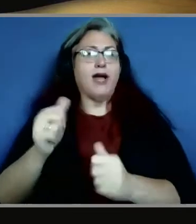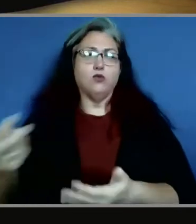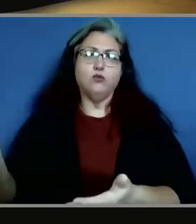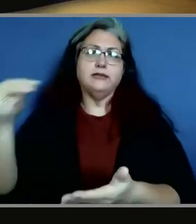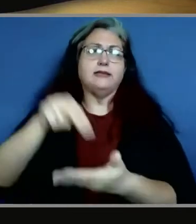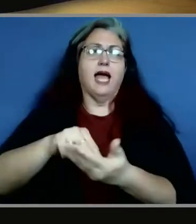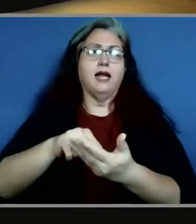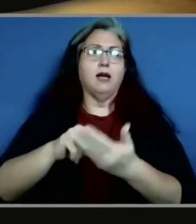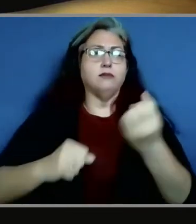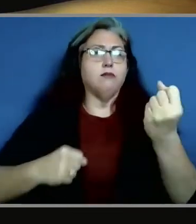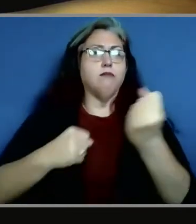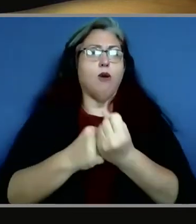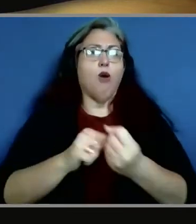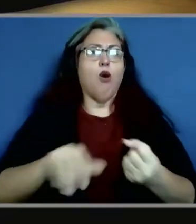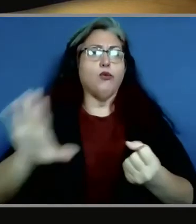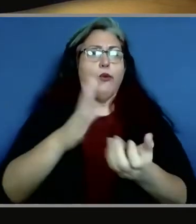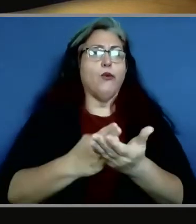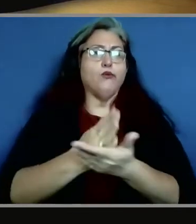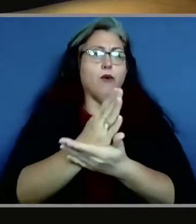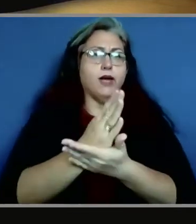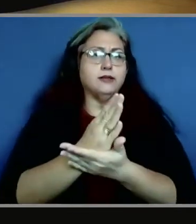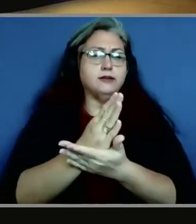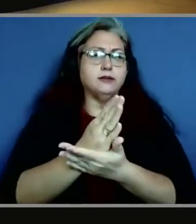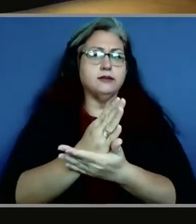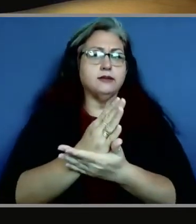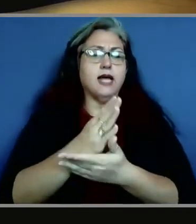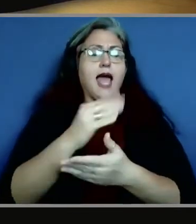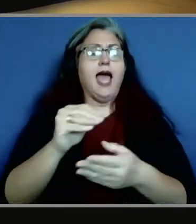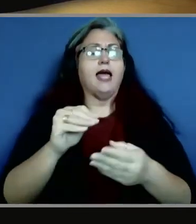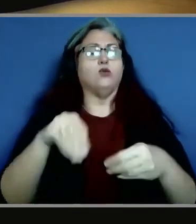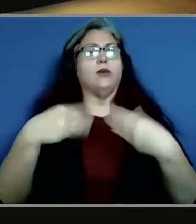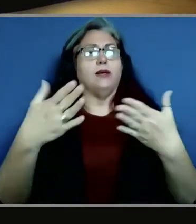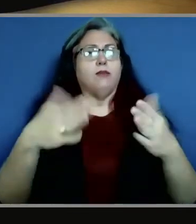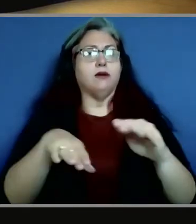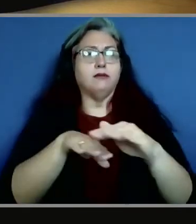rights and able to have accessibility.